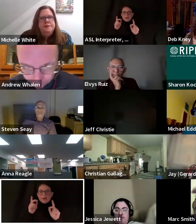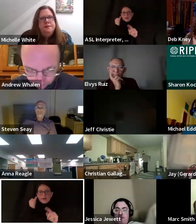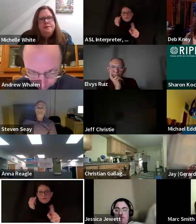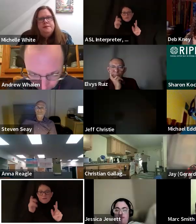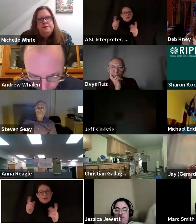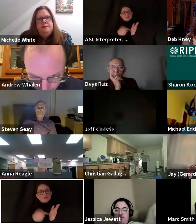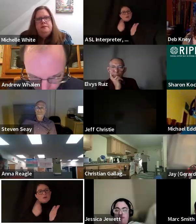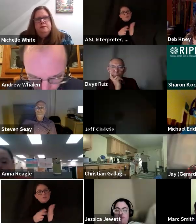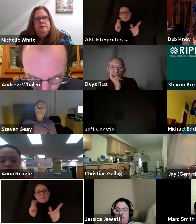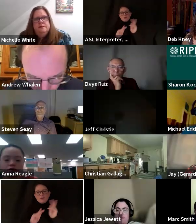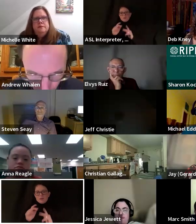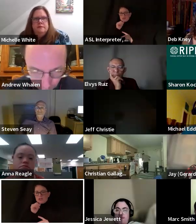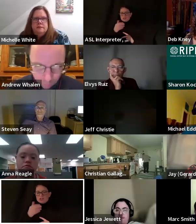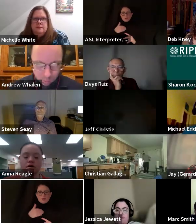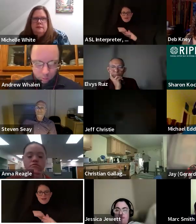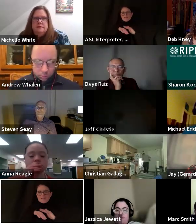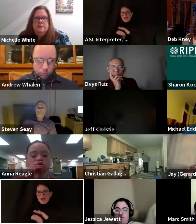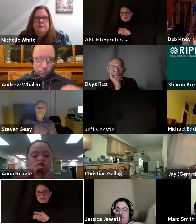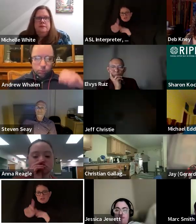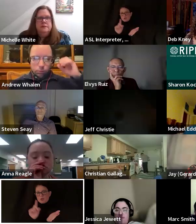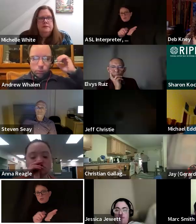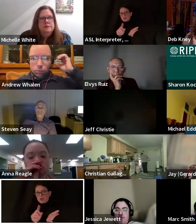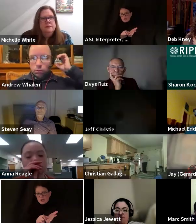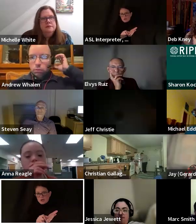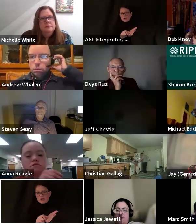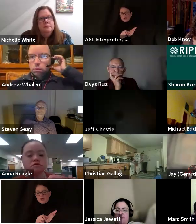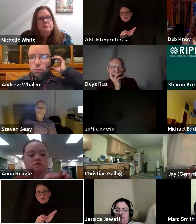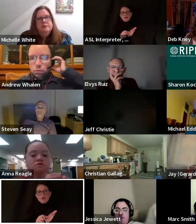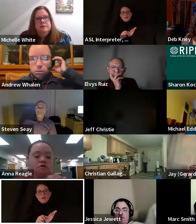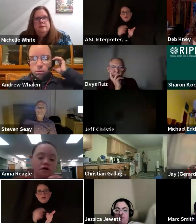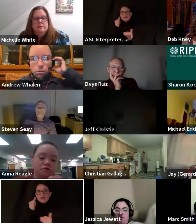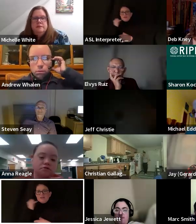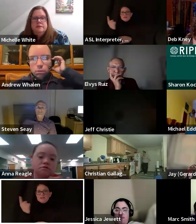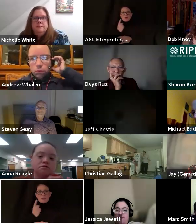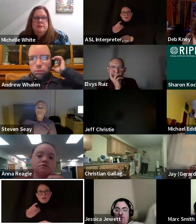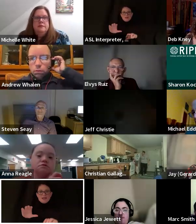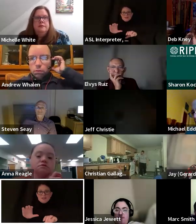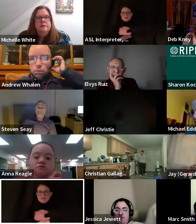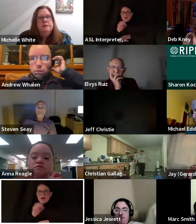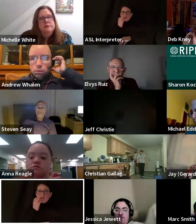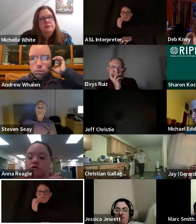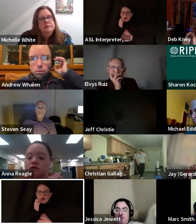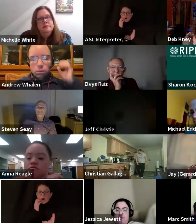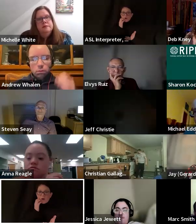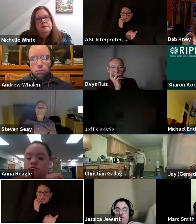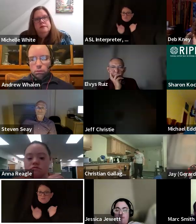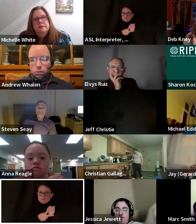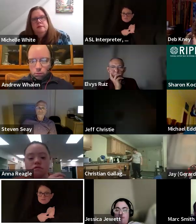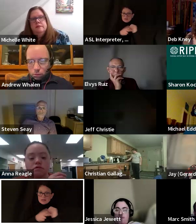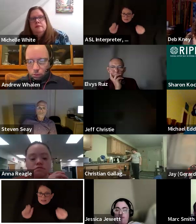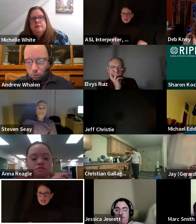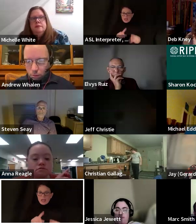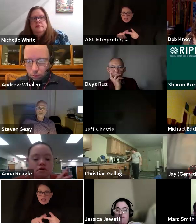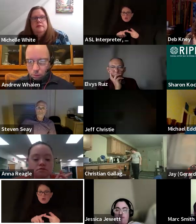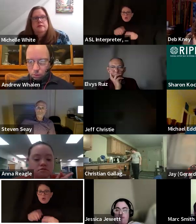know sometimes people don't have access to a printer. And so if somebody does it on their phone or somebody does